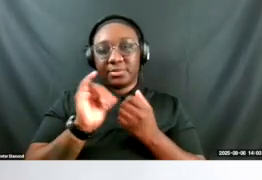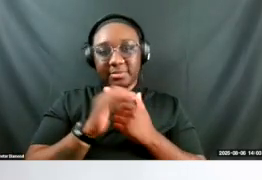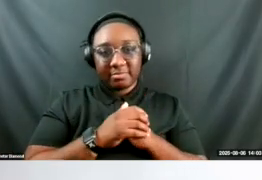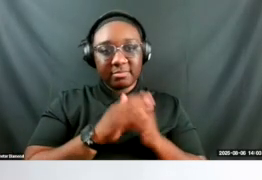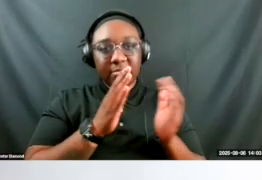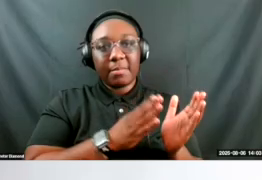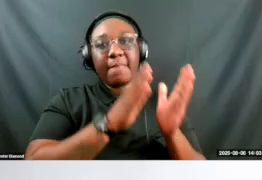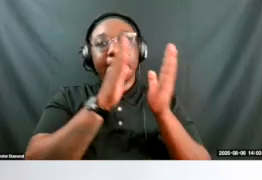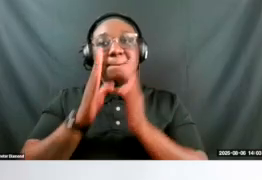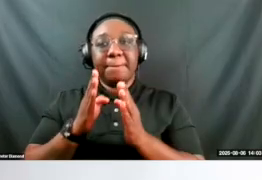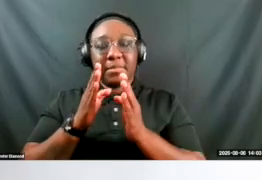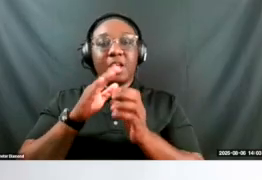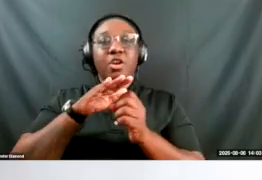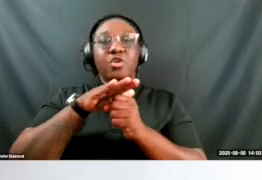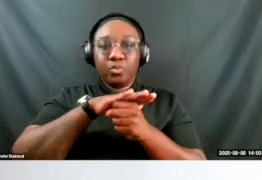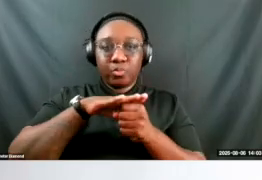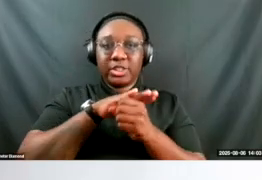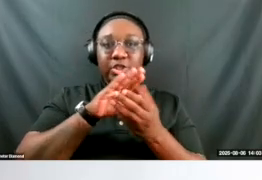support of community partnerships.